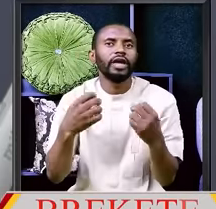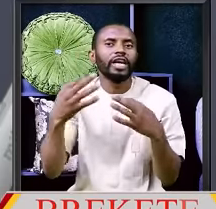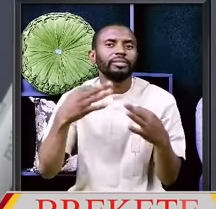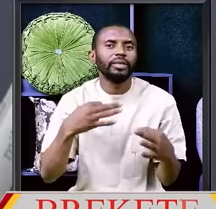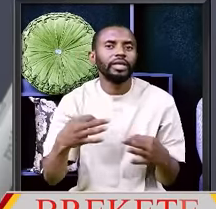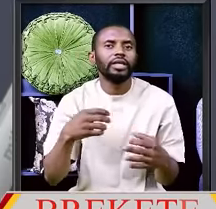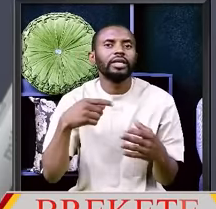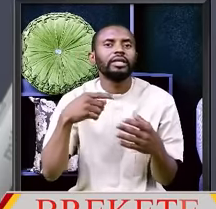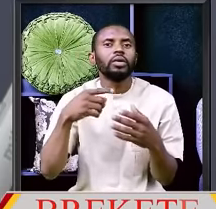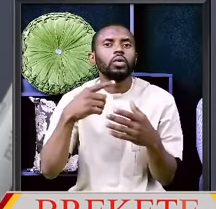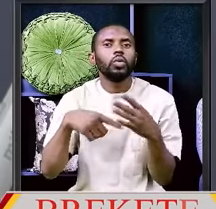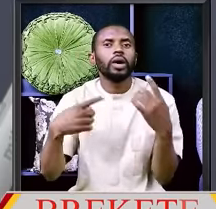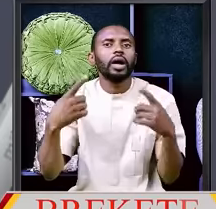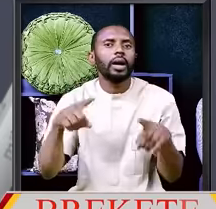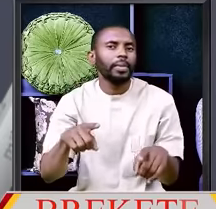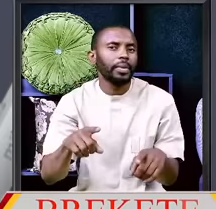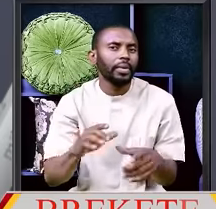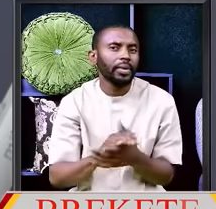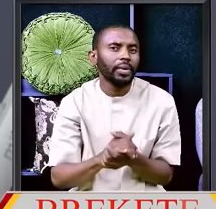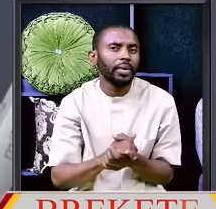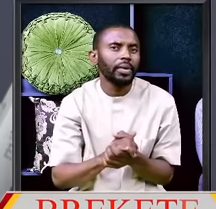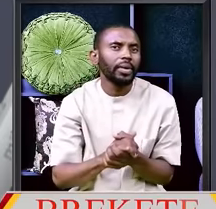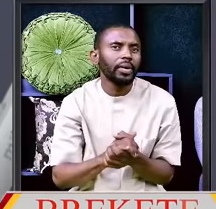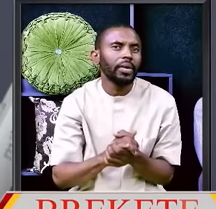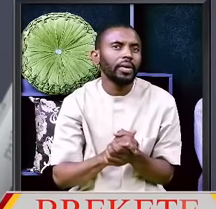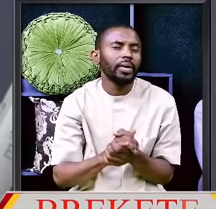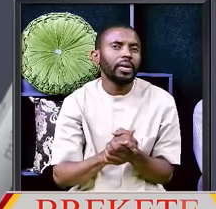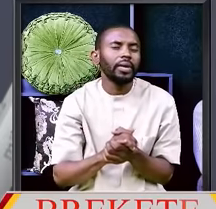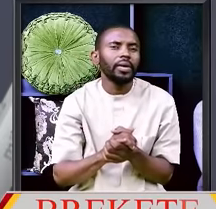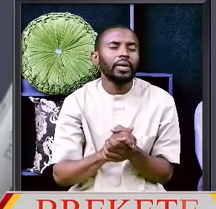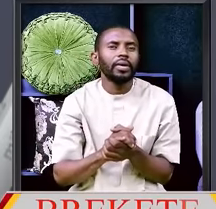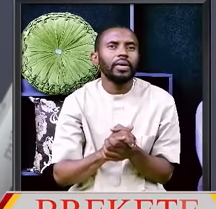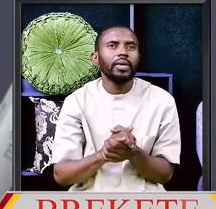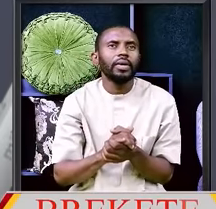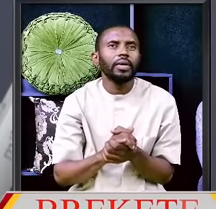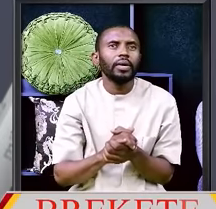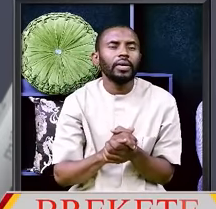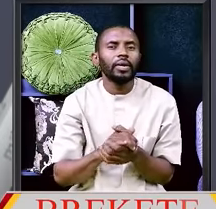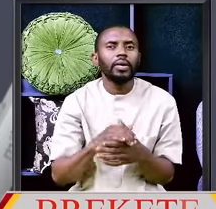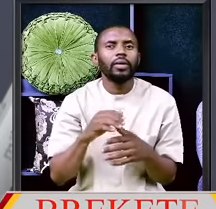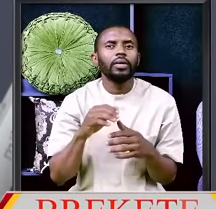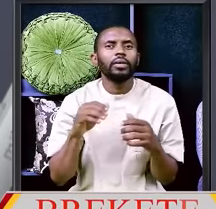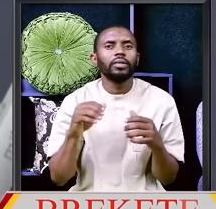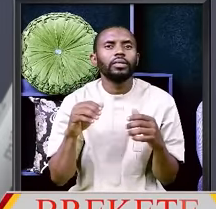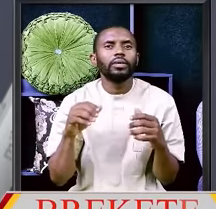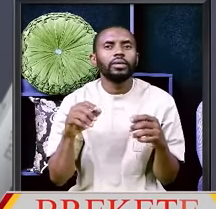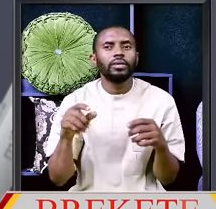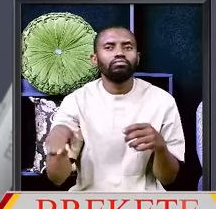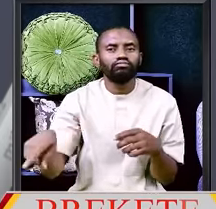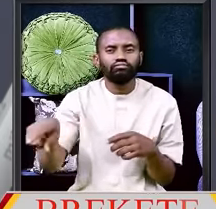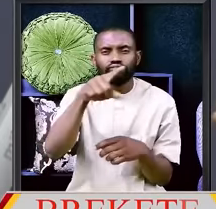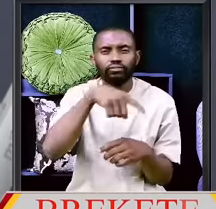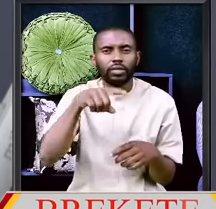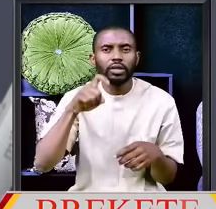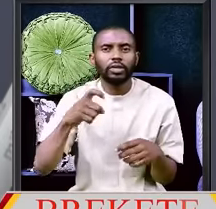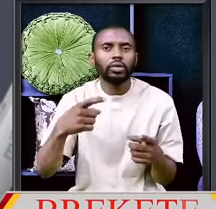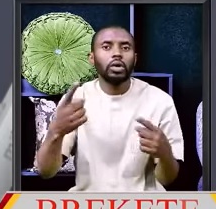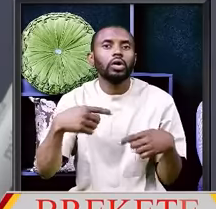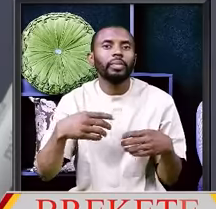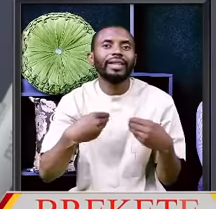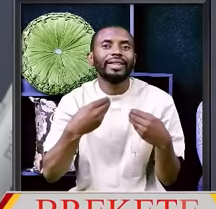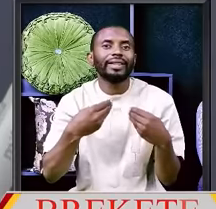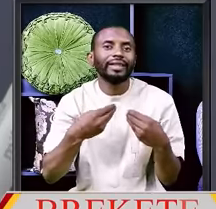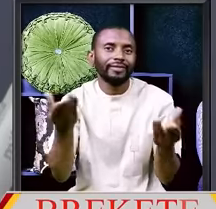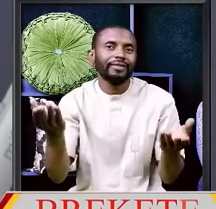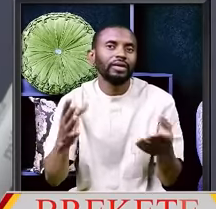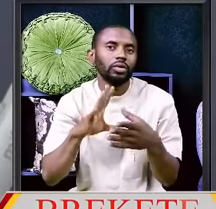of the bridge, when they go home, because it's still follow them, reach out. And what all these people, make them call Inquest, at least make them come from their own story, make